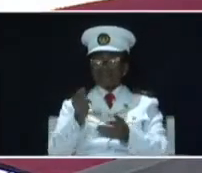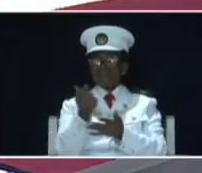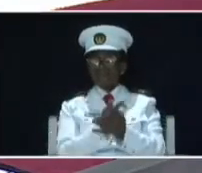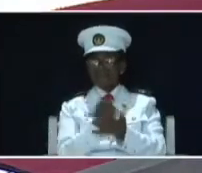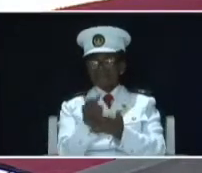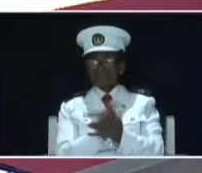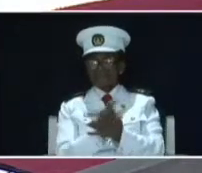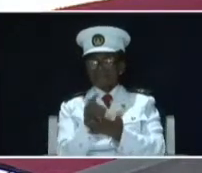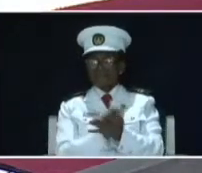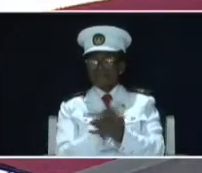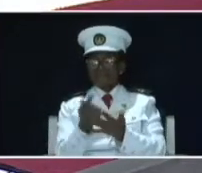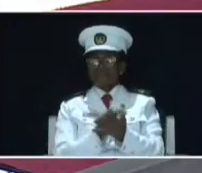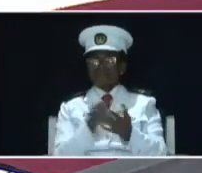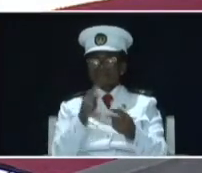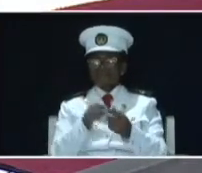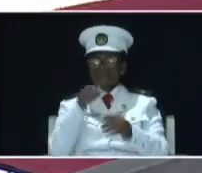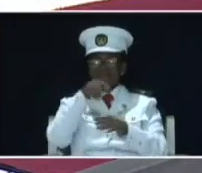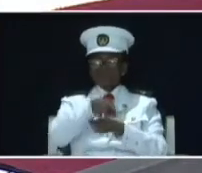requires